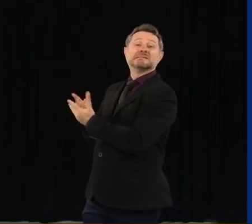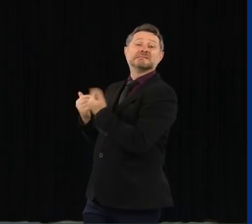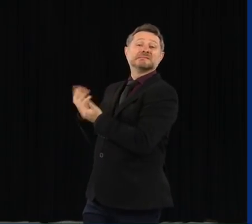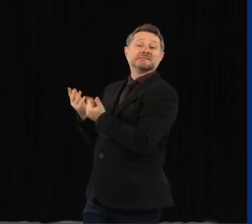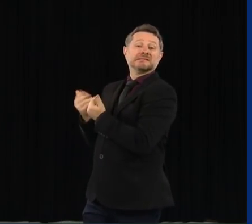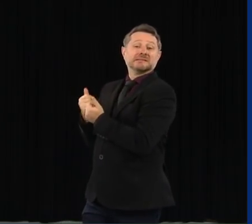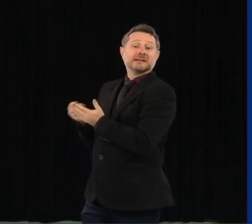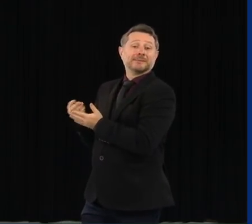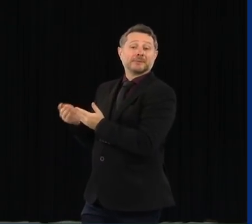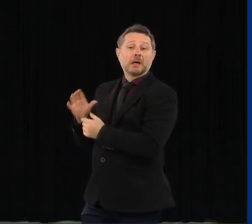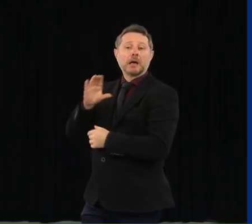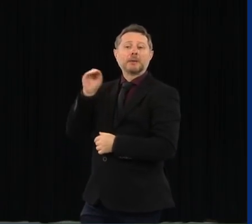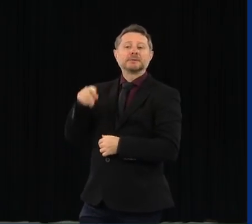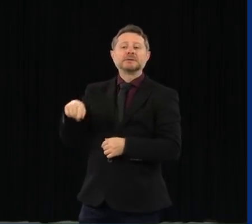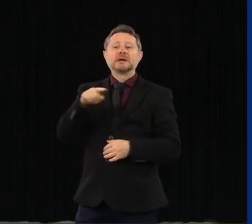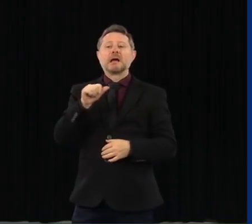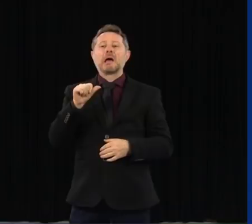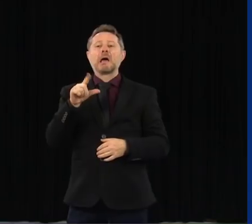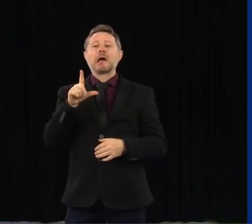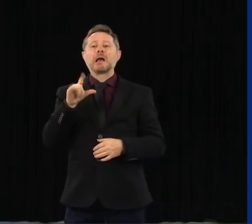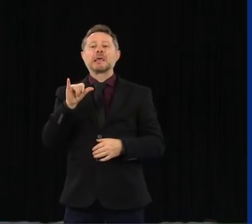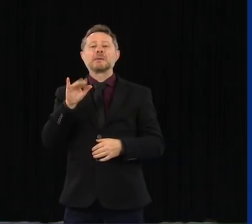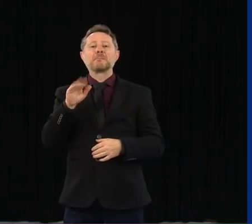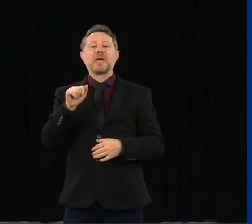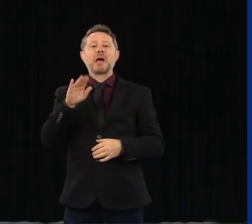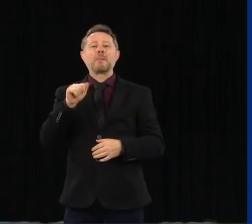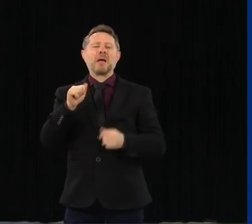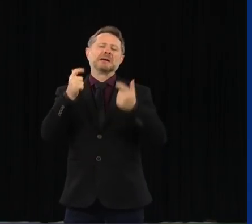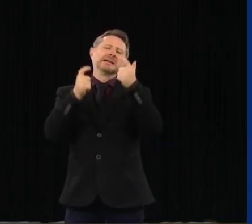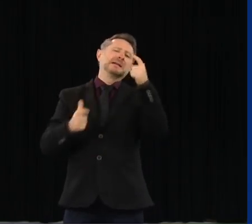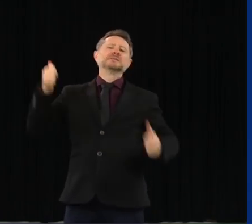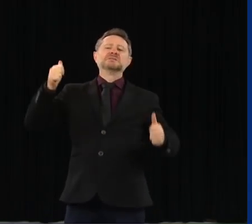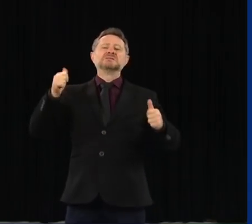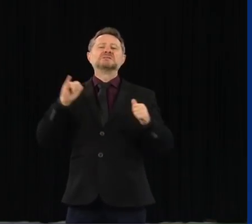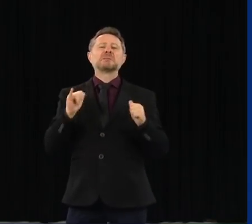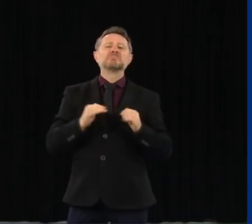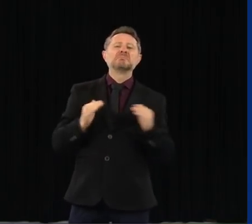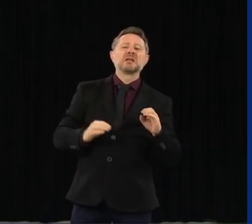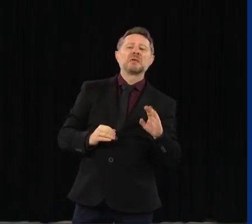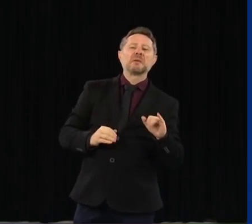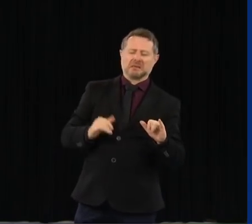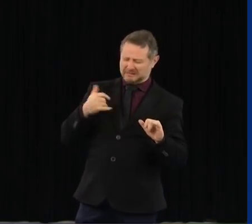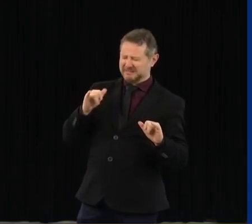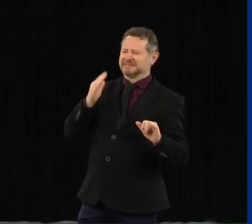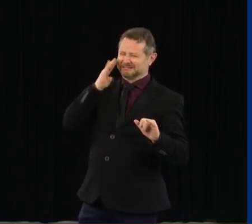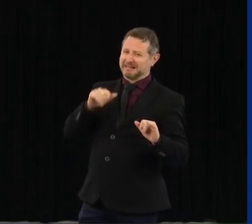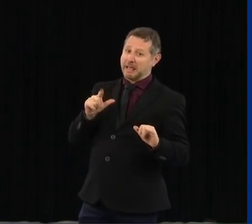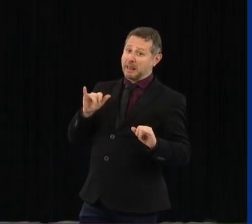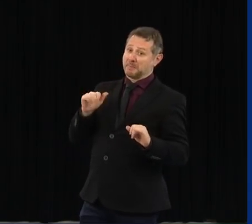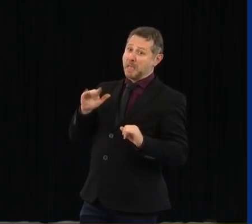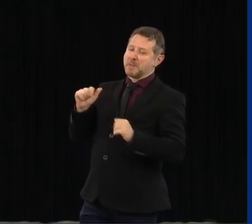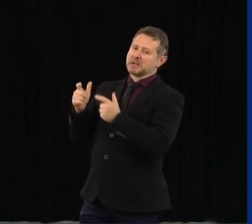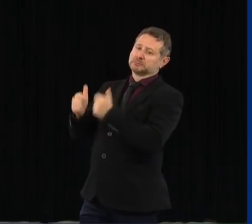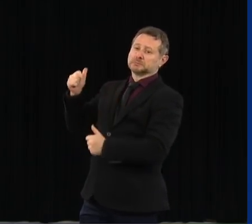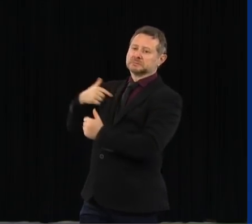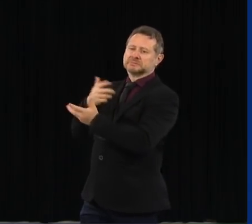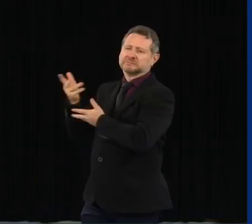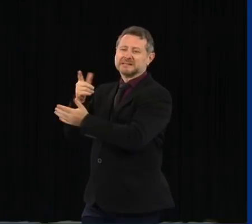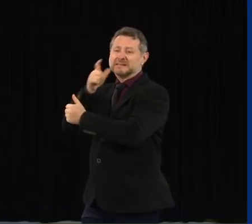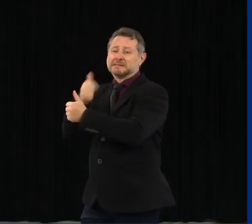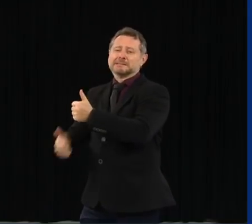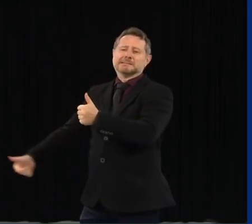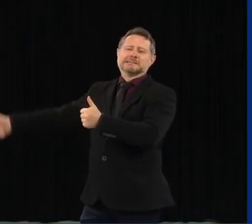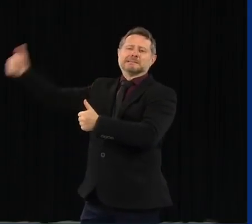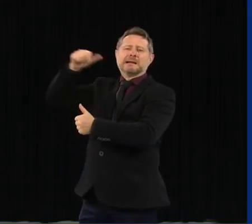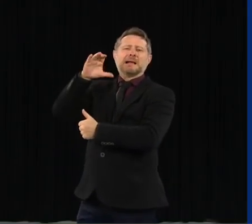which has been very, very helpful to us. I spoke to Jack Ma and Mike